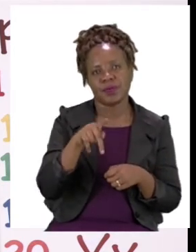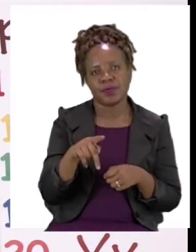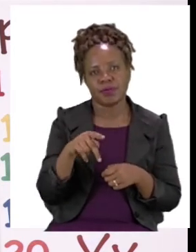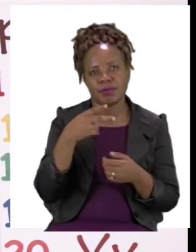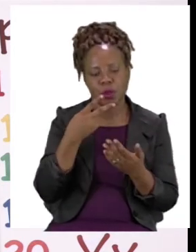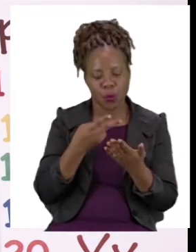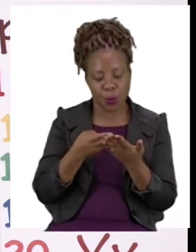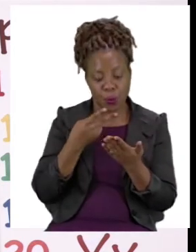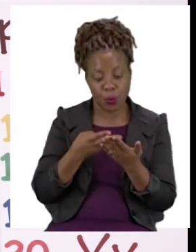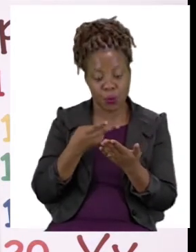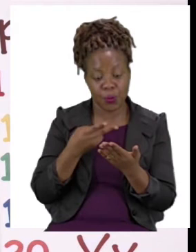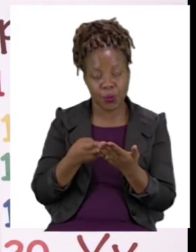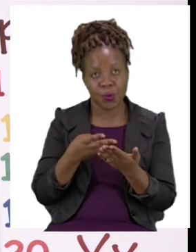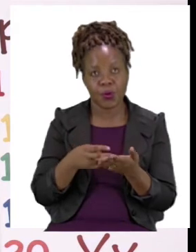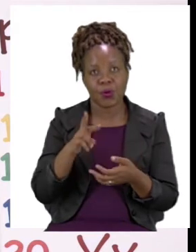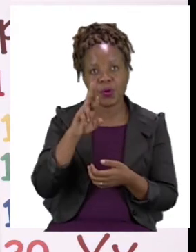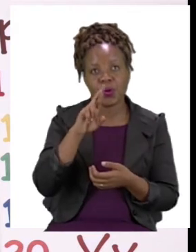Read.